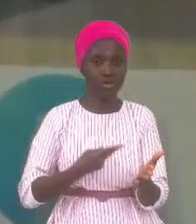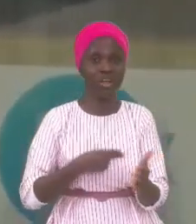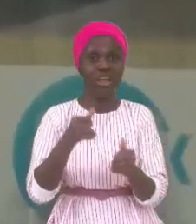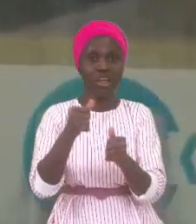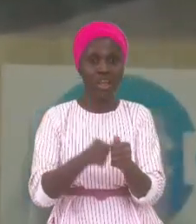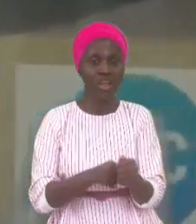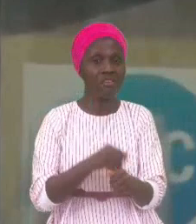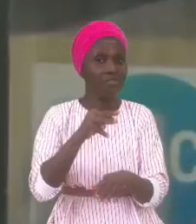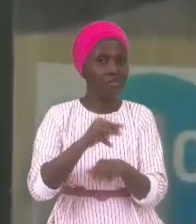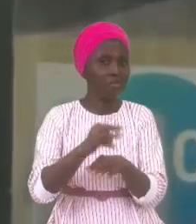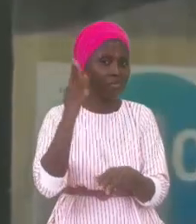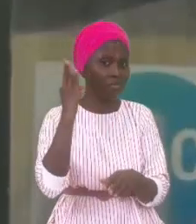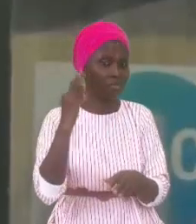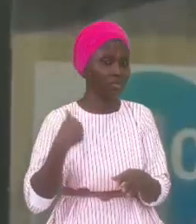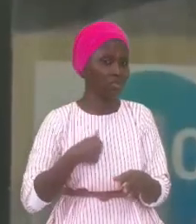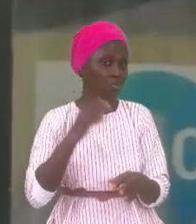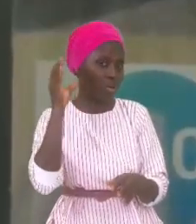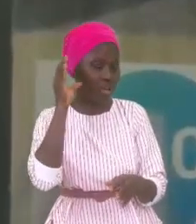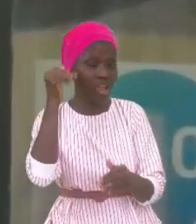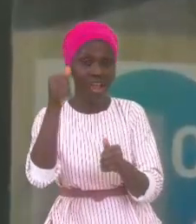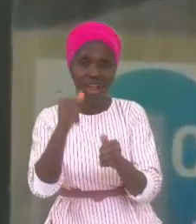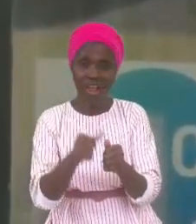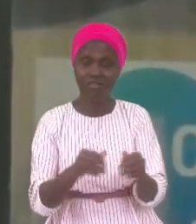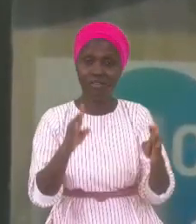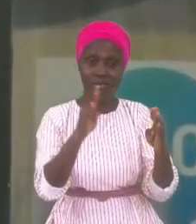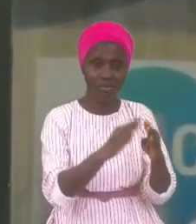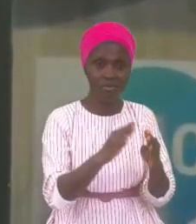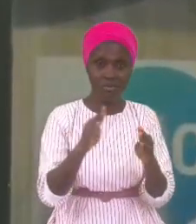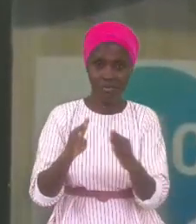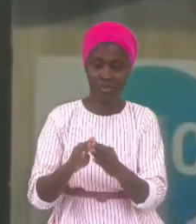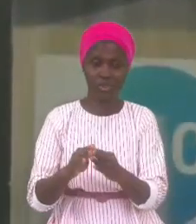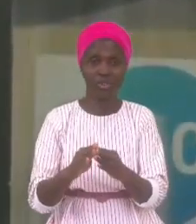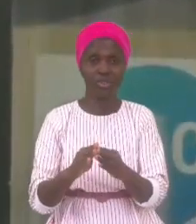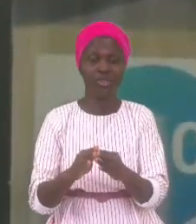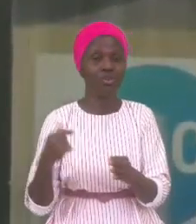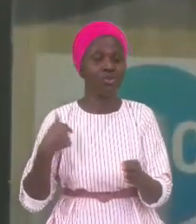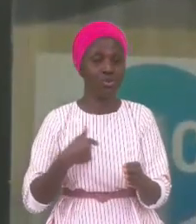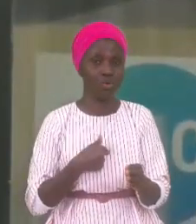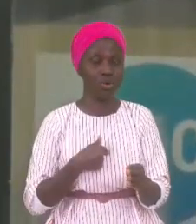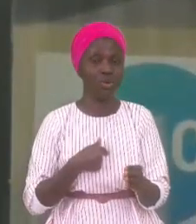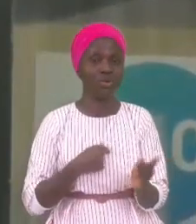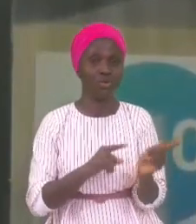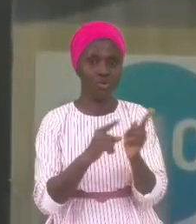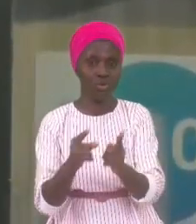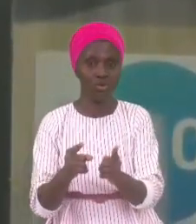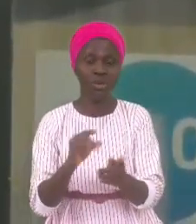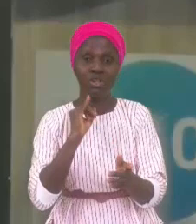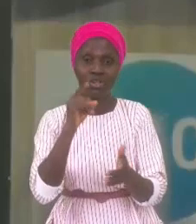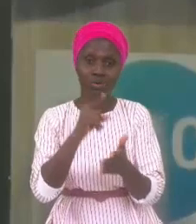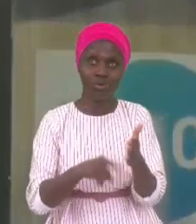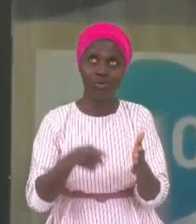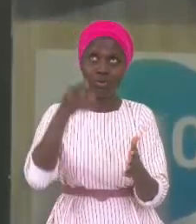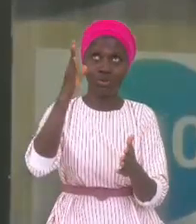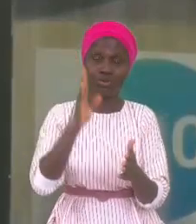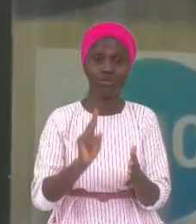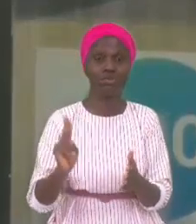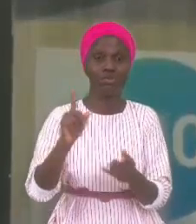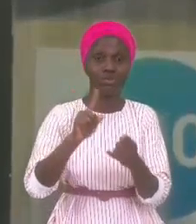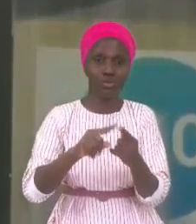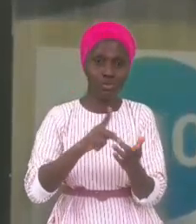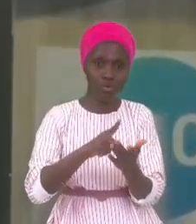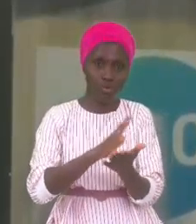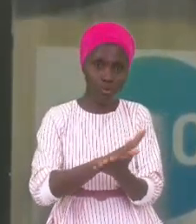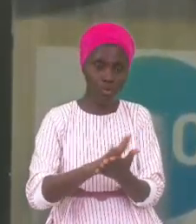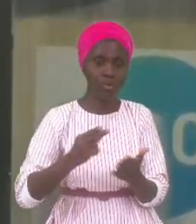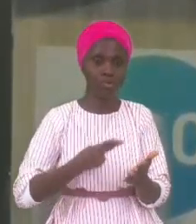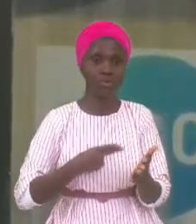hear, every conference we attend, is what God is using to purge us, that we may bring more